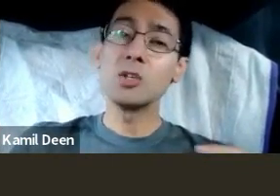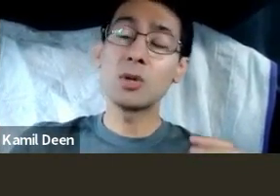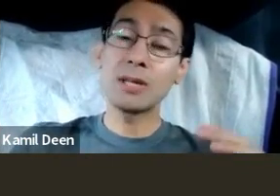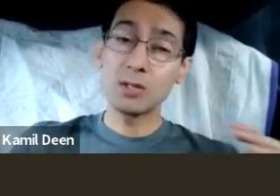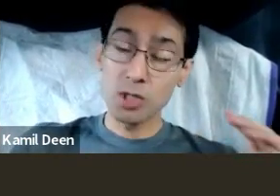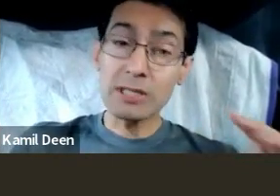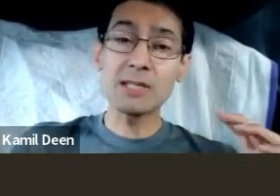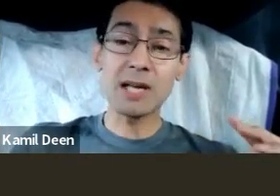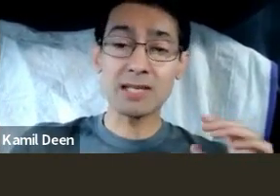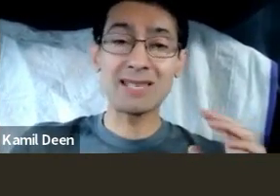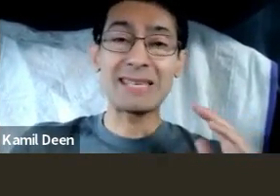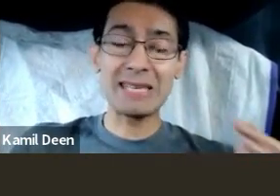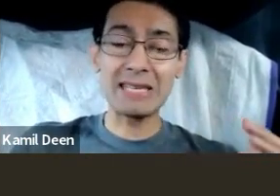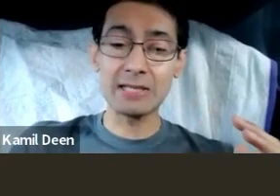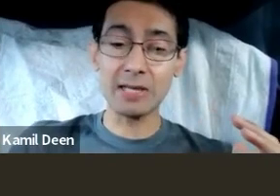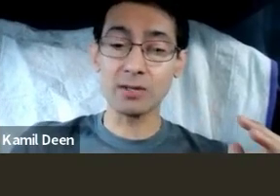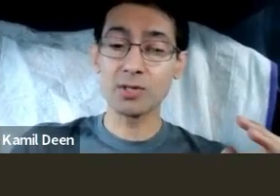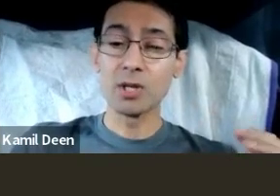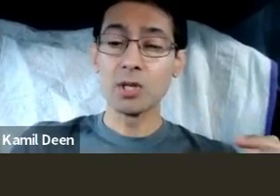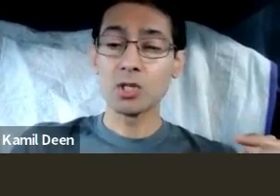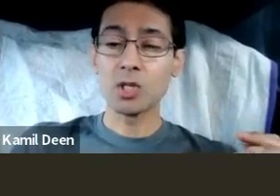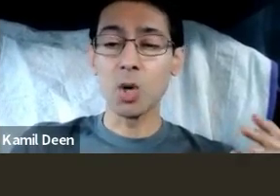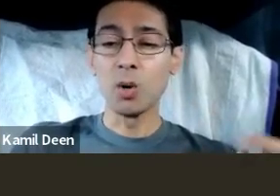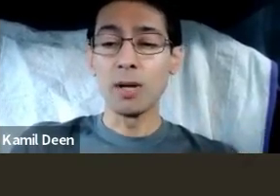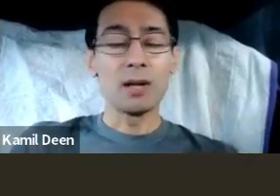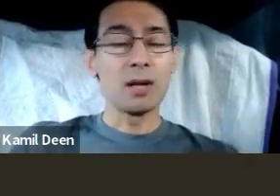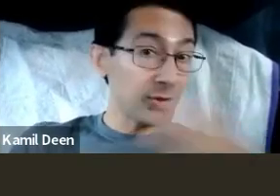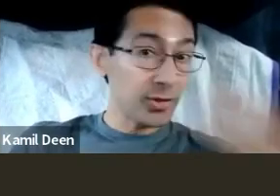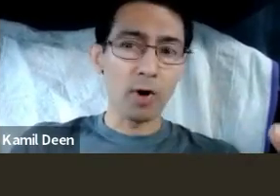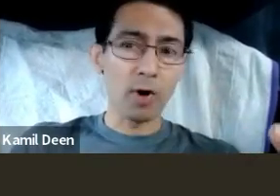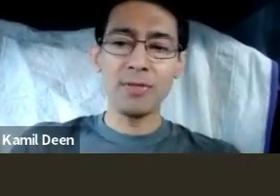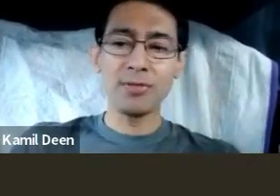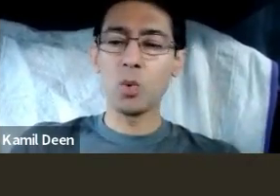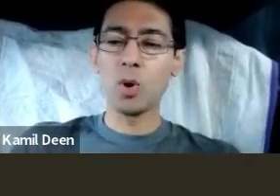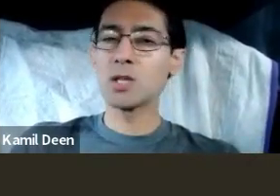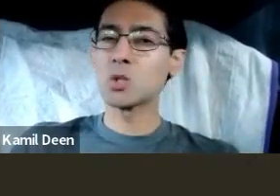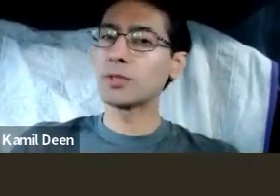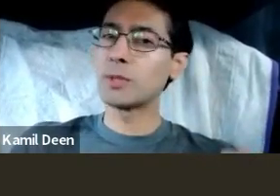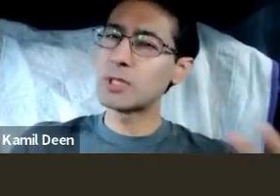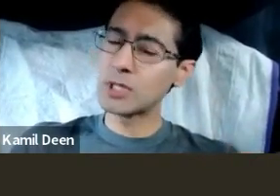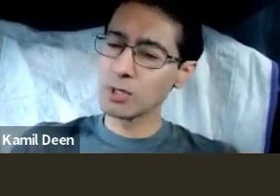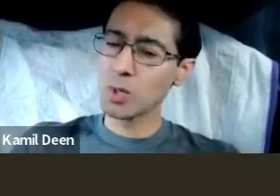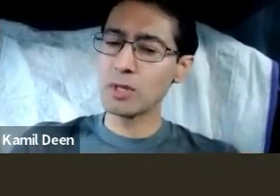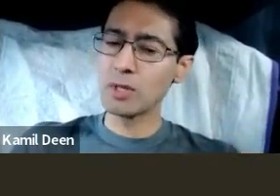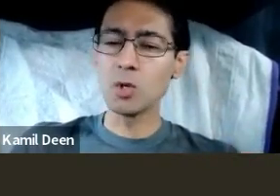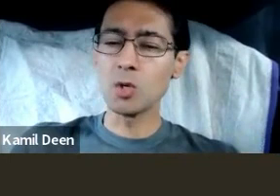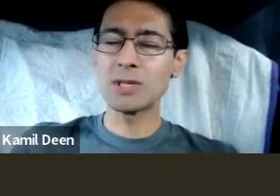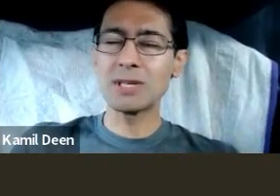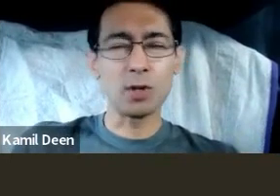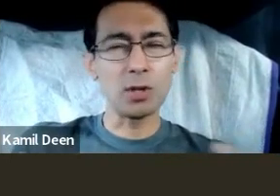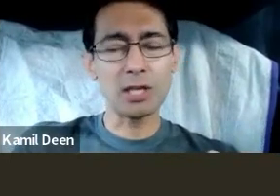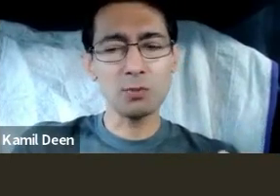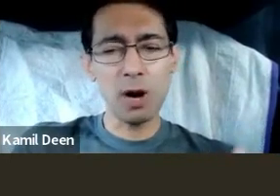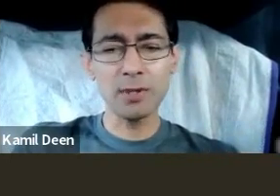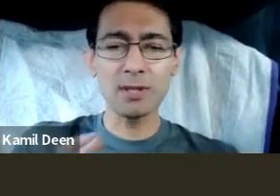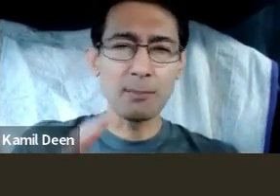methodology. You just need to tell us the key details. So what the overall method was, what the materials were that you used,